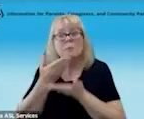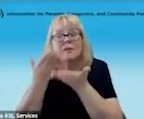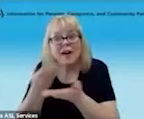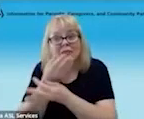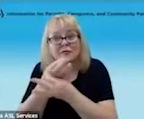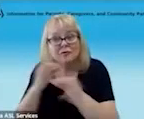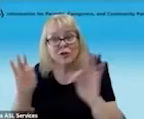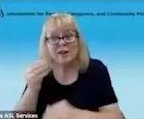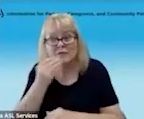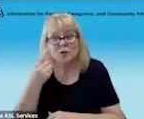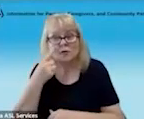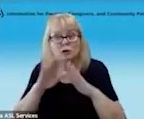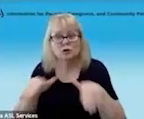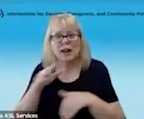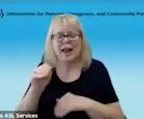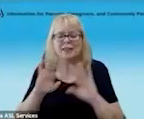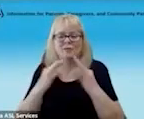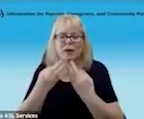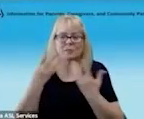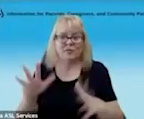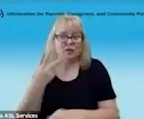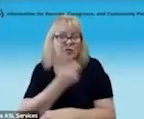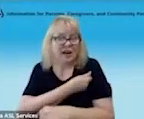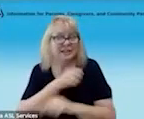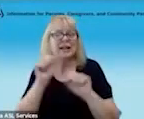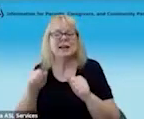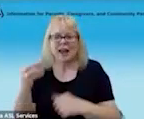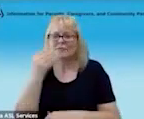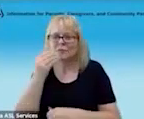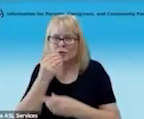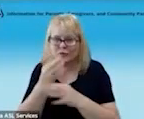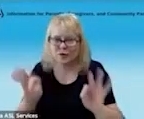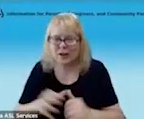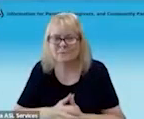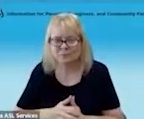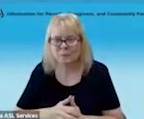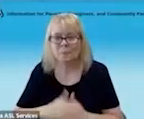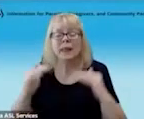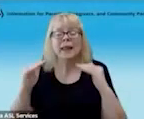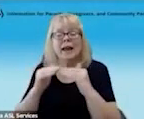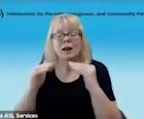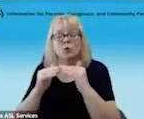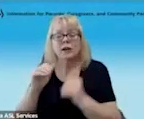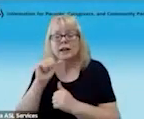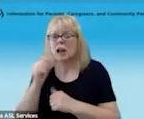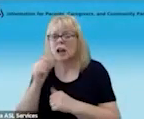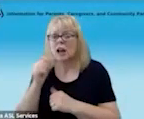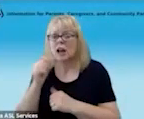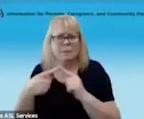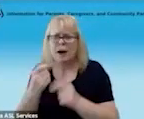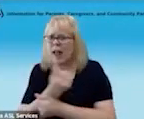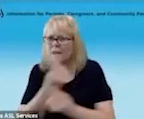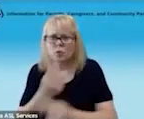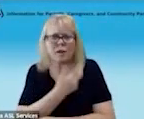For example, at our yesterday vaccination clinic, we were able to get a Vietnamese food truck to come out and provide free food